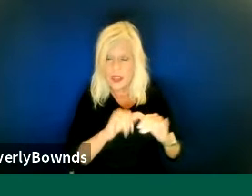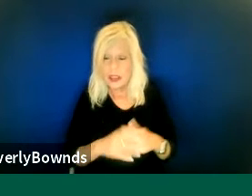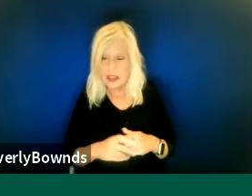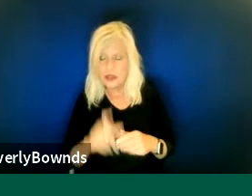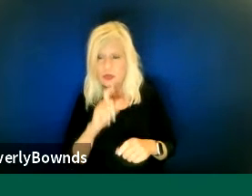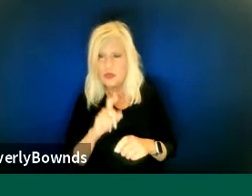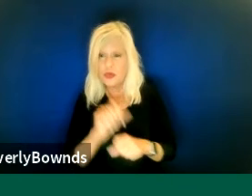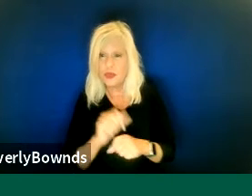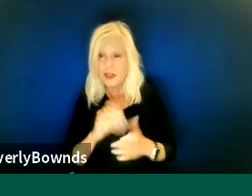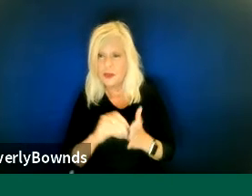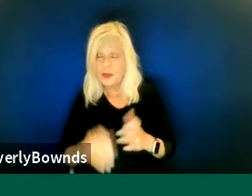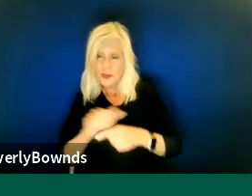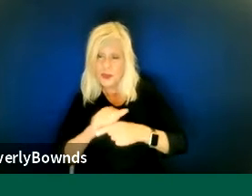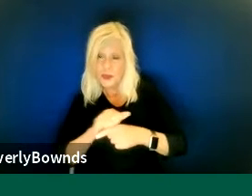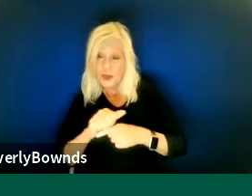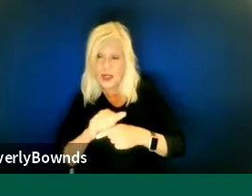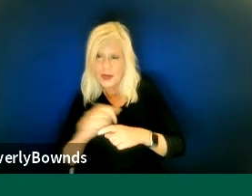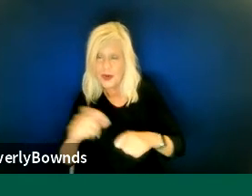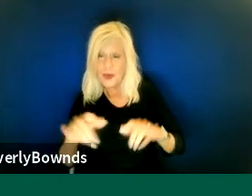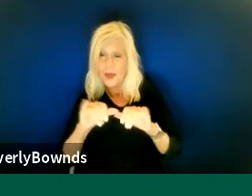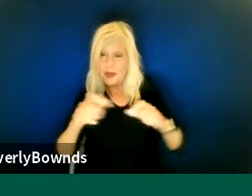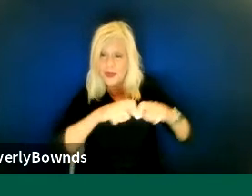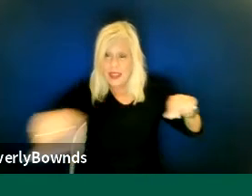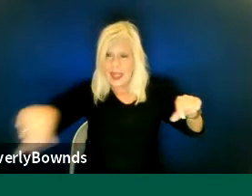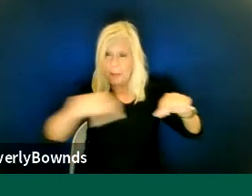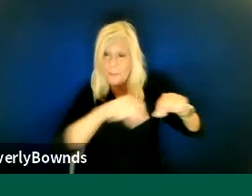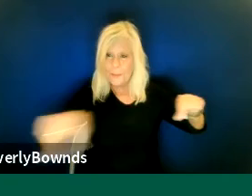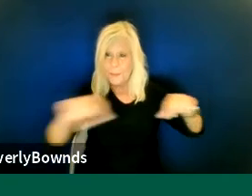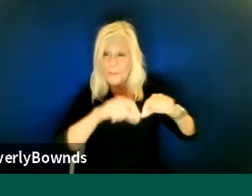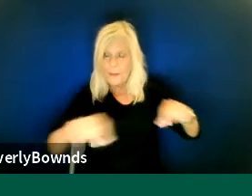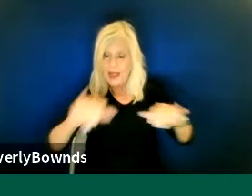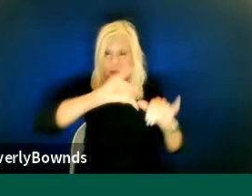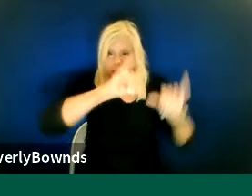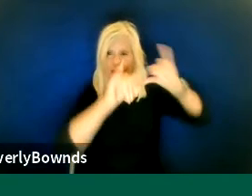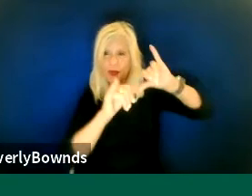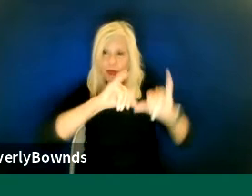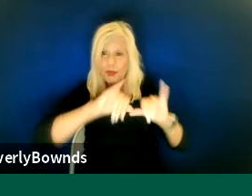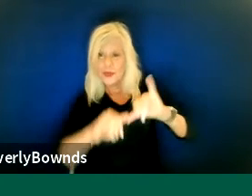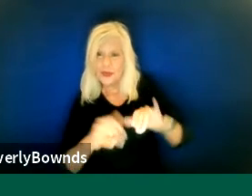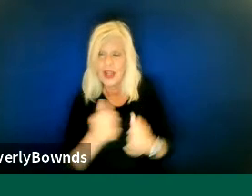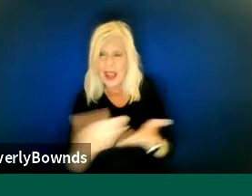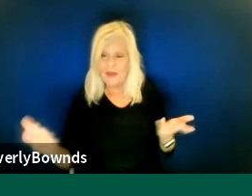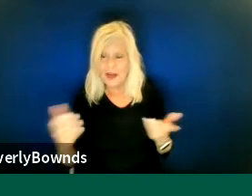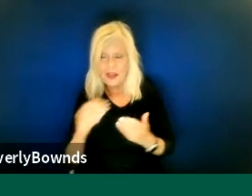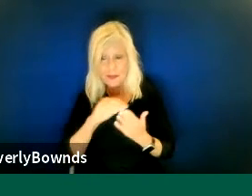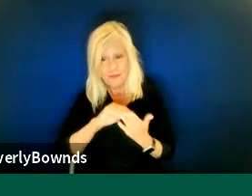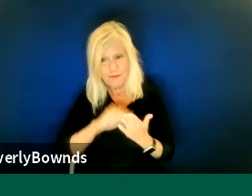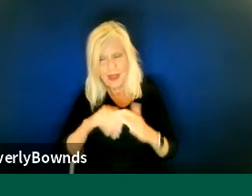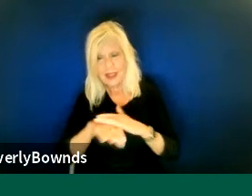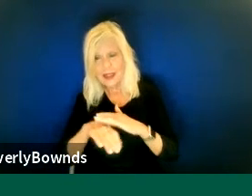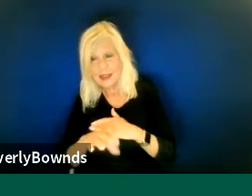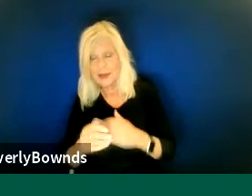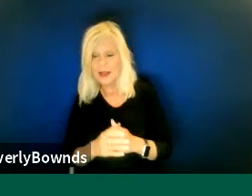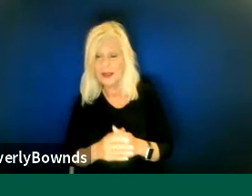students were trained to go with measuring tape to measure each and everything, to understand like what accessibility is like, and they were